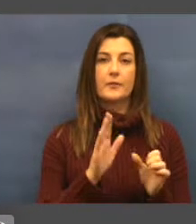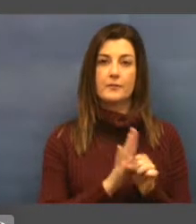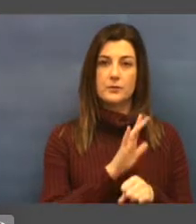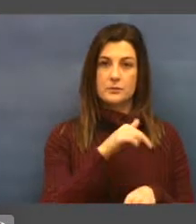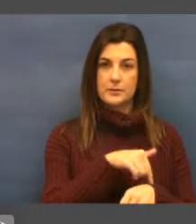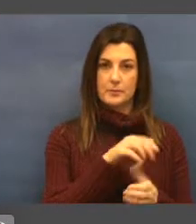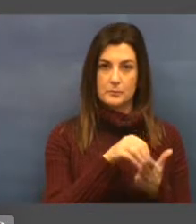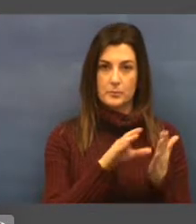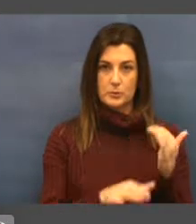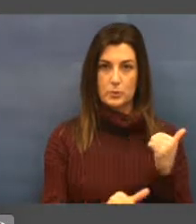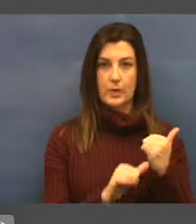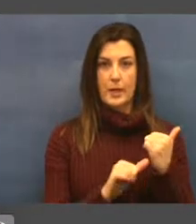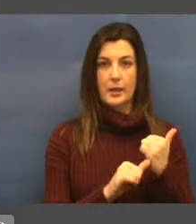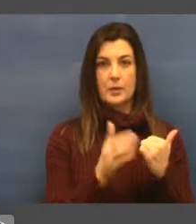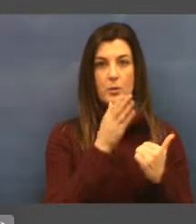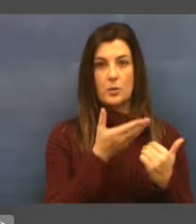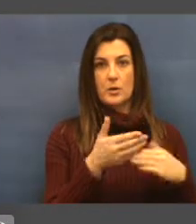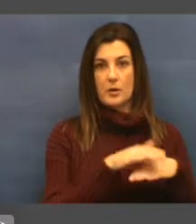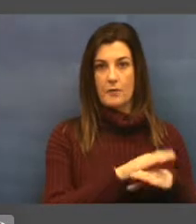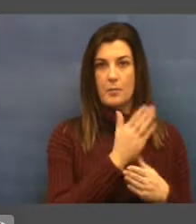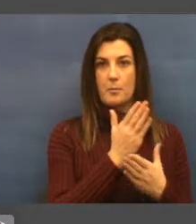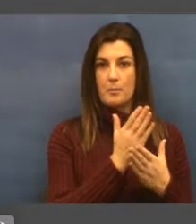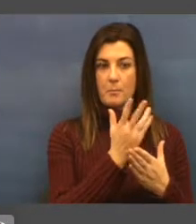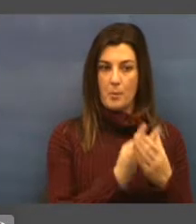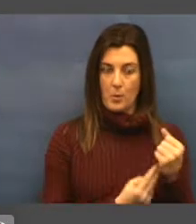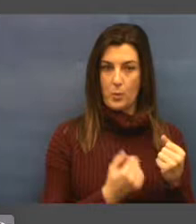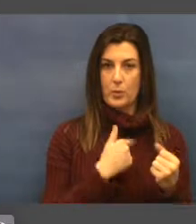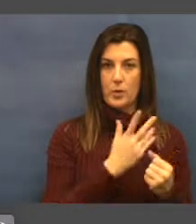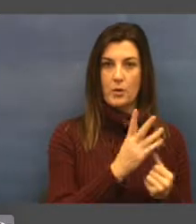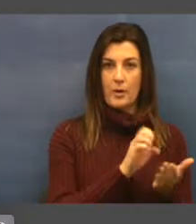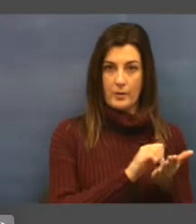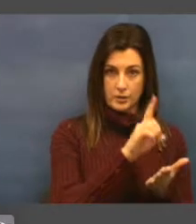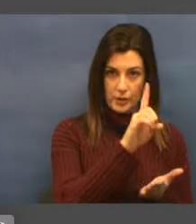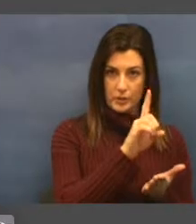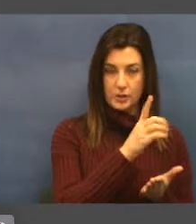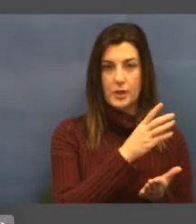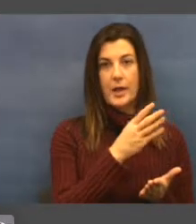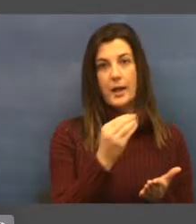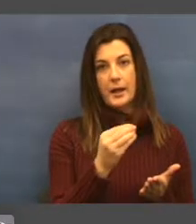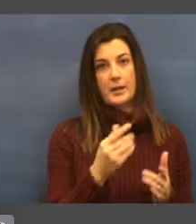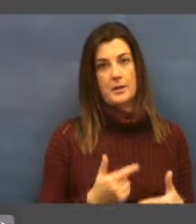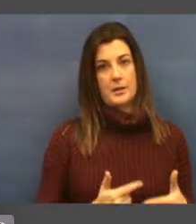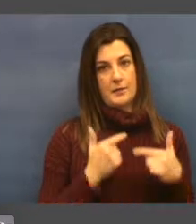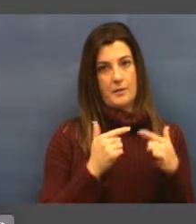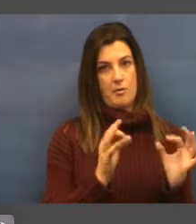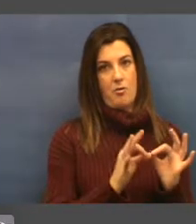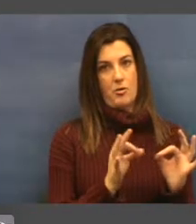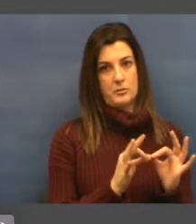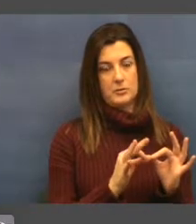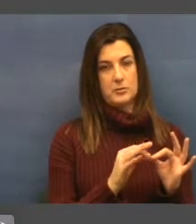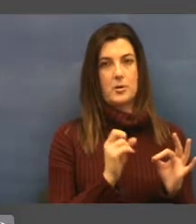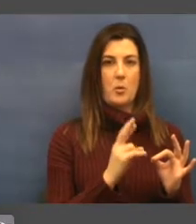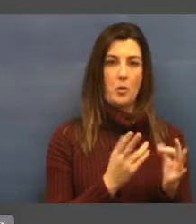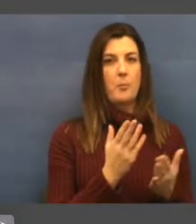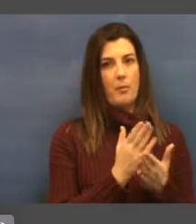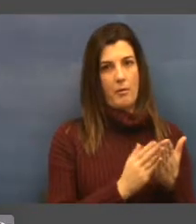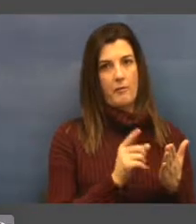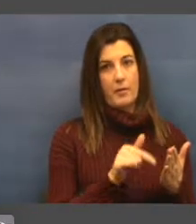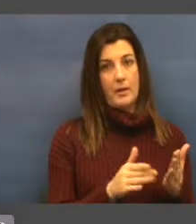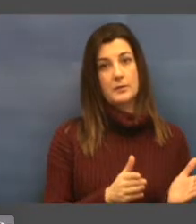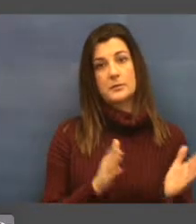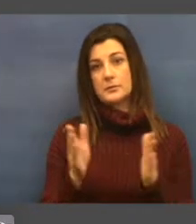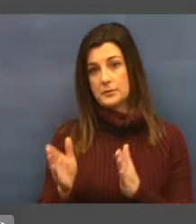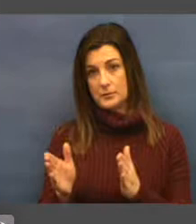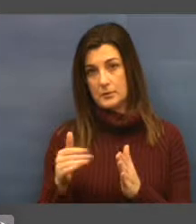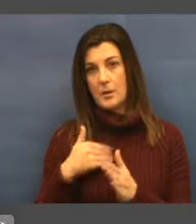Full-time student aid will cover both your education and your living costs, or a chunk of those,